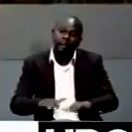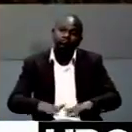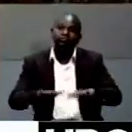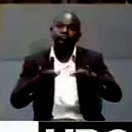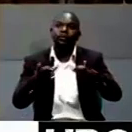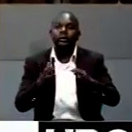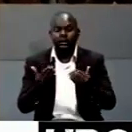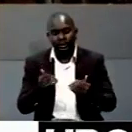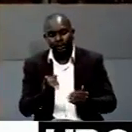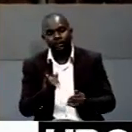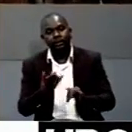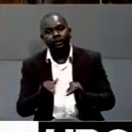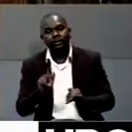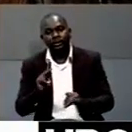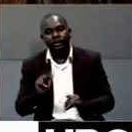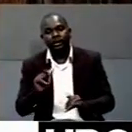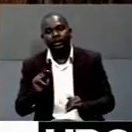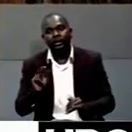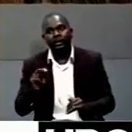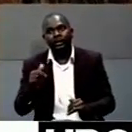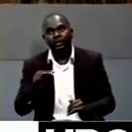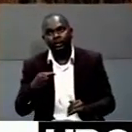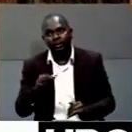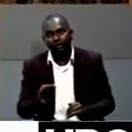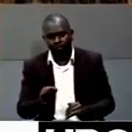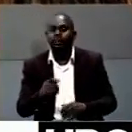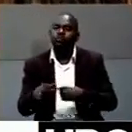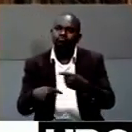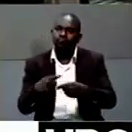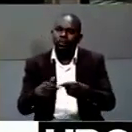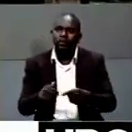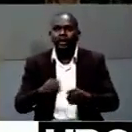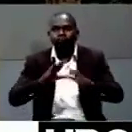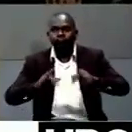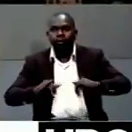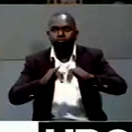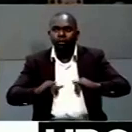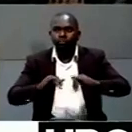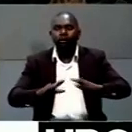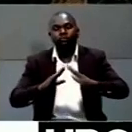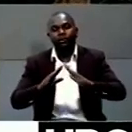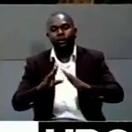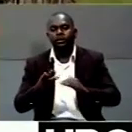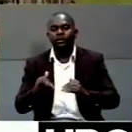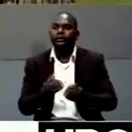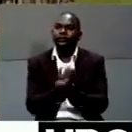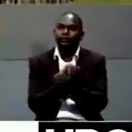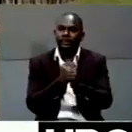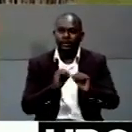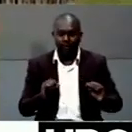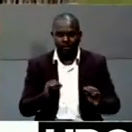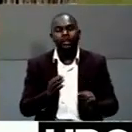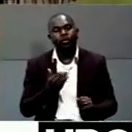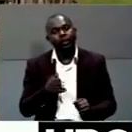Kavahenda, a resident of Katanga Parish, is among those who continue to put in temporary makeshift shelters for safety. She